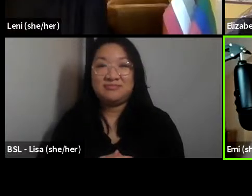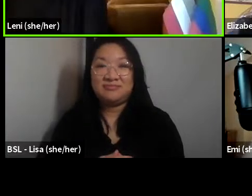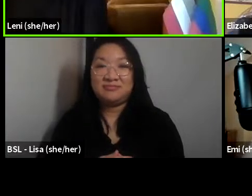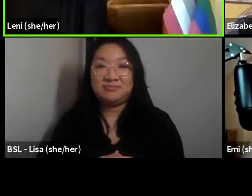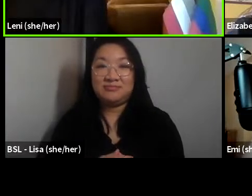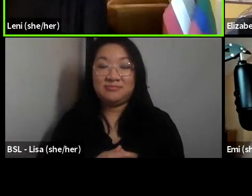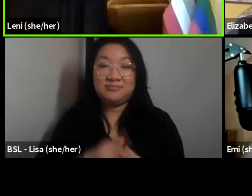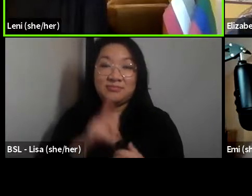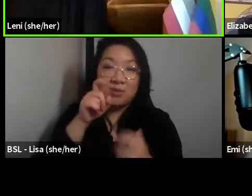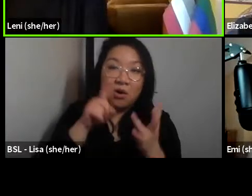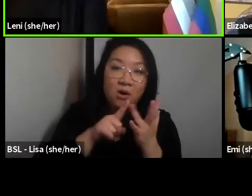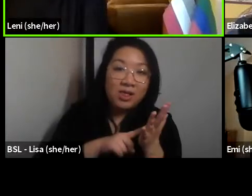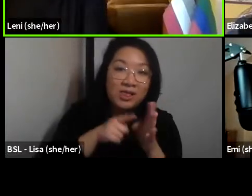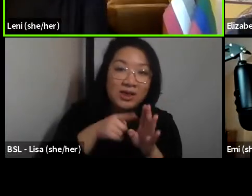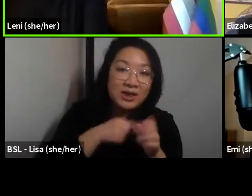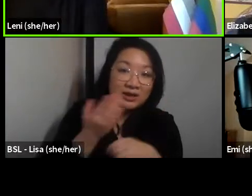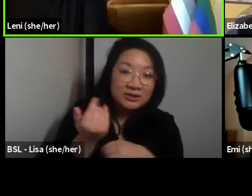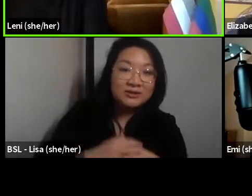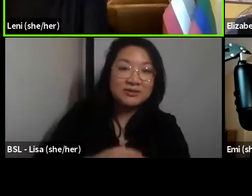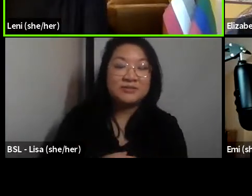Wally, would you come in on that?